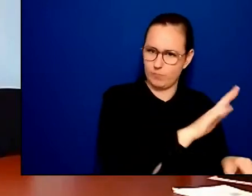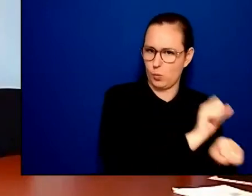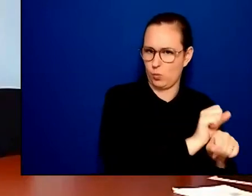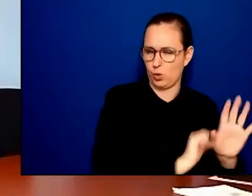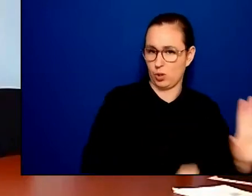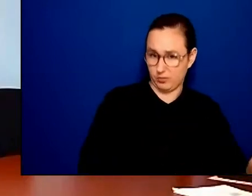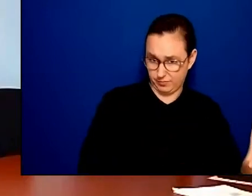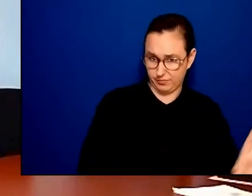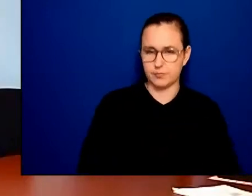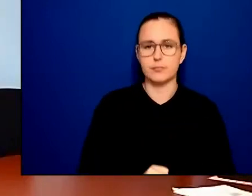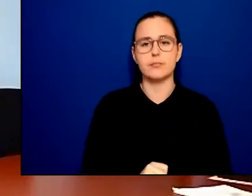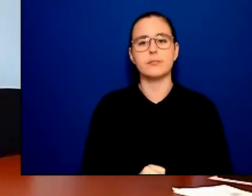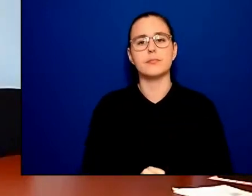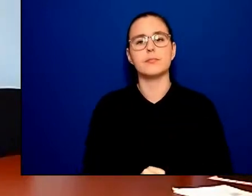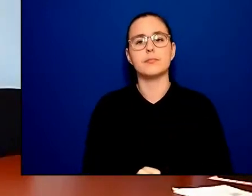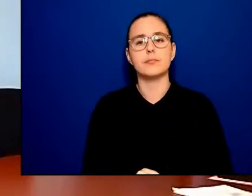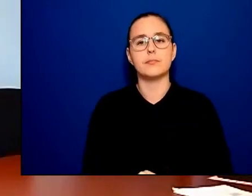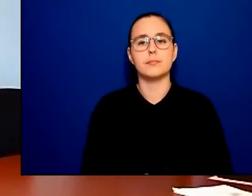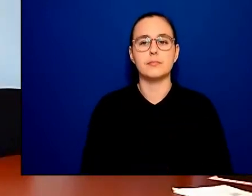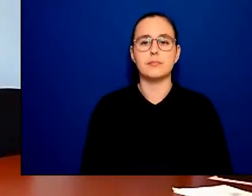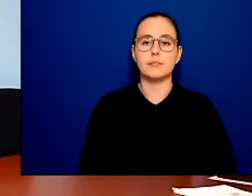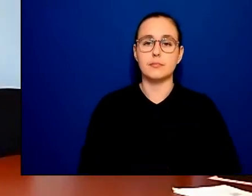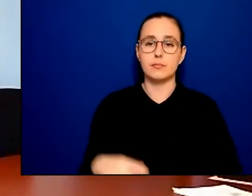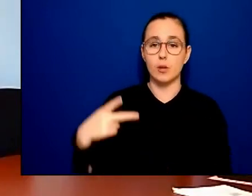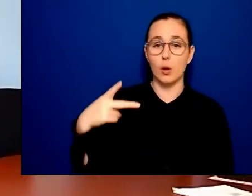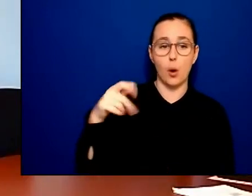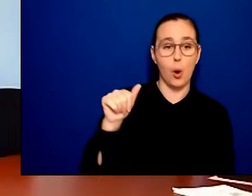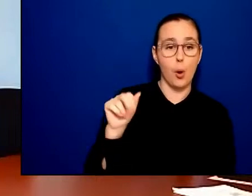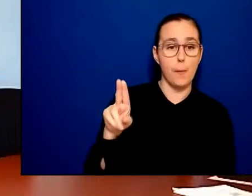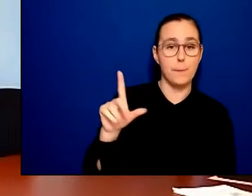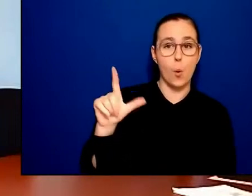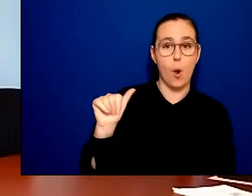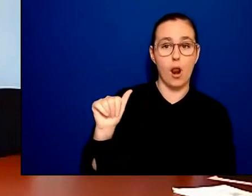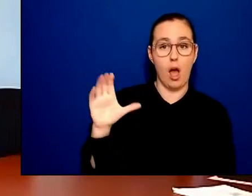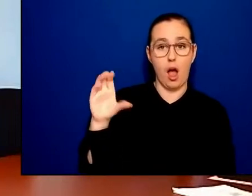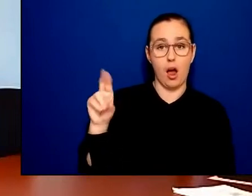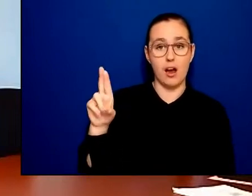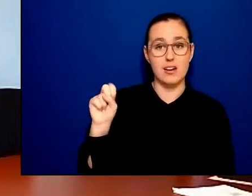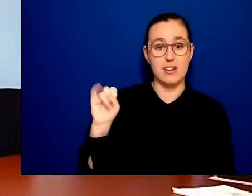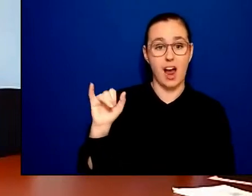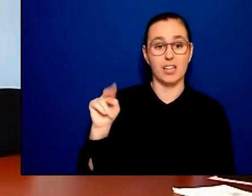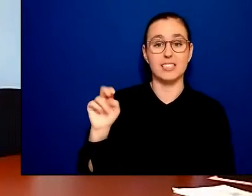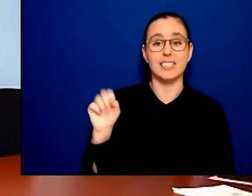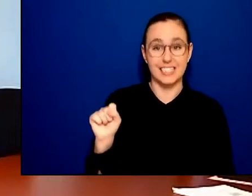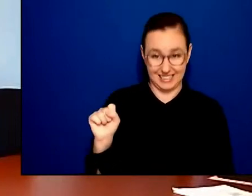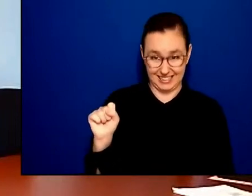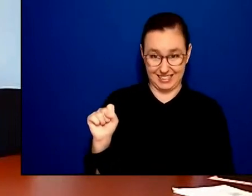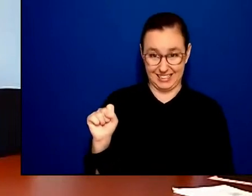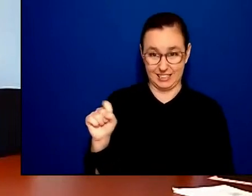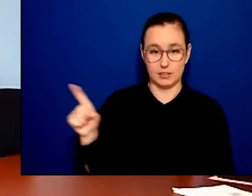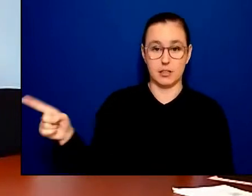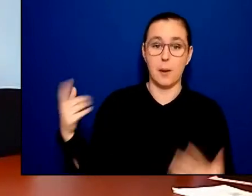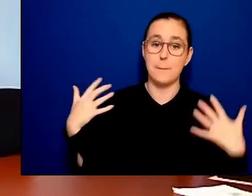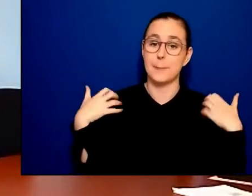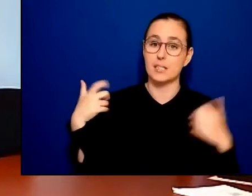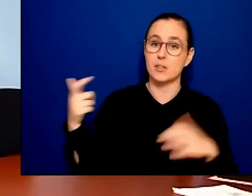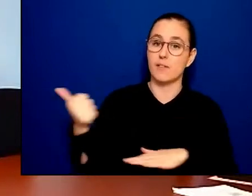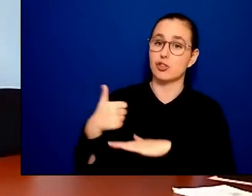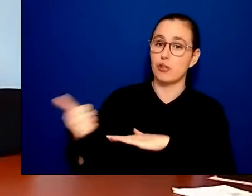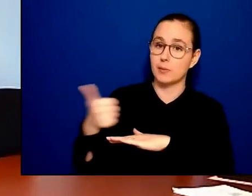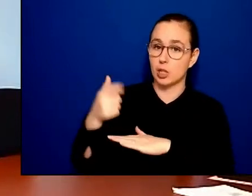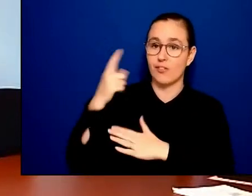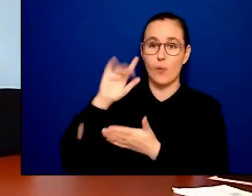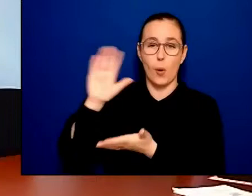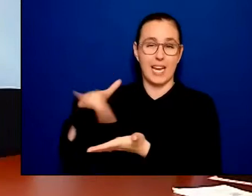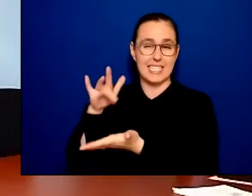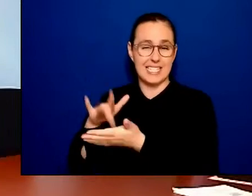Transportation and Infrastructure, Interior Region. Good afternoon. As you've already heard today, we have done some